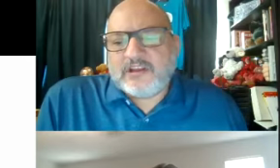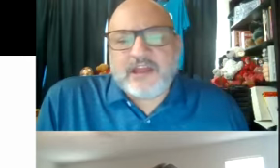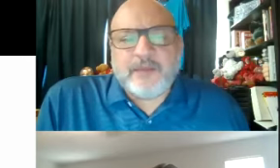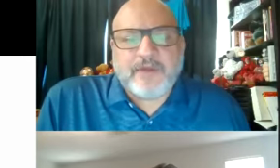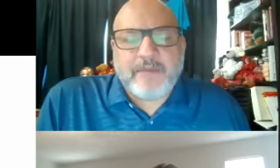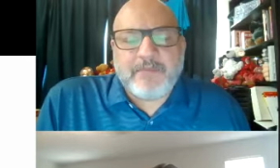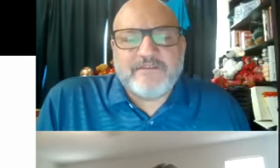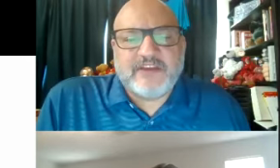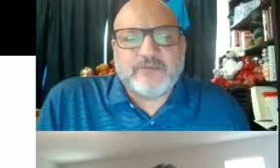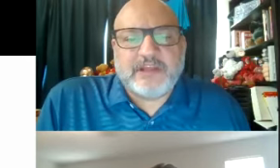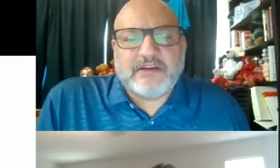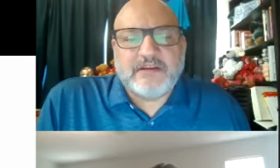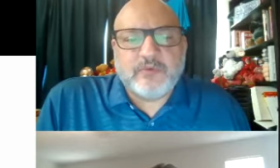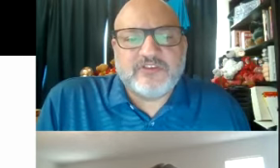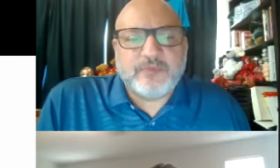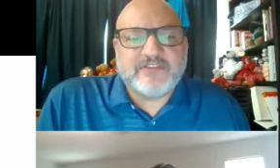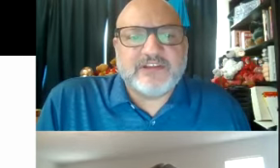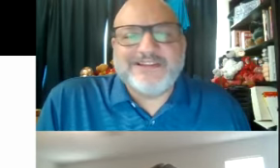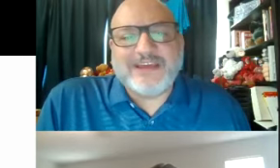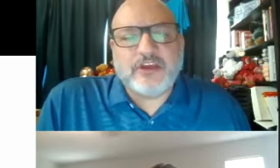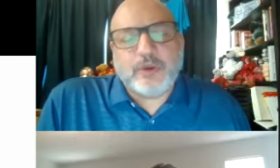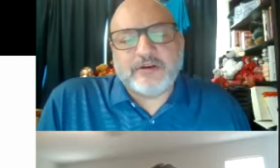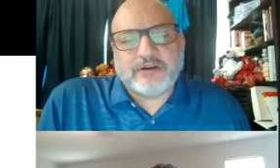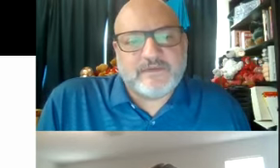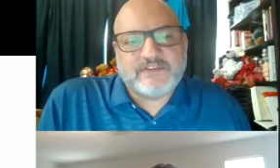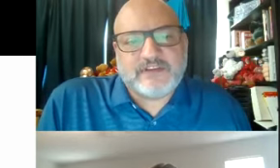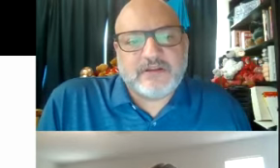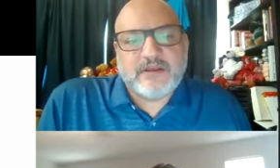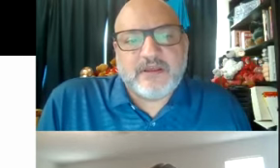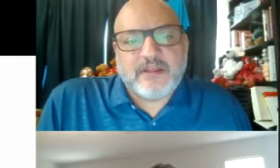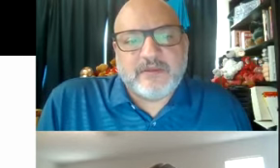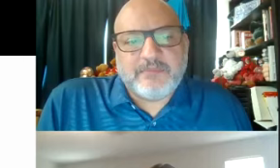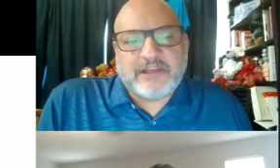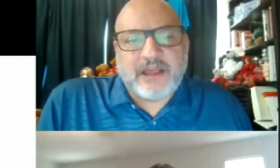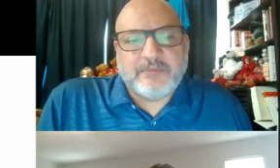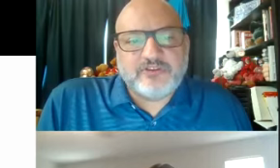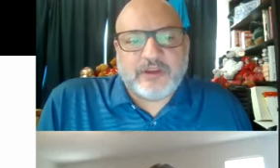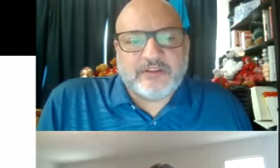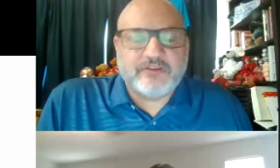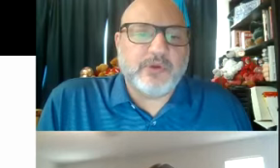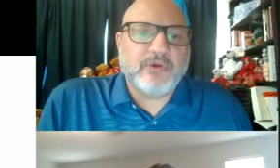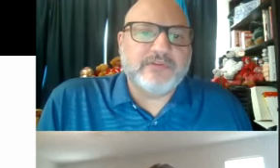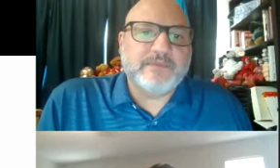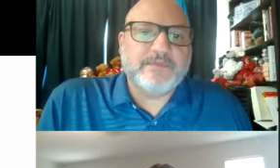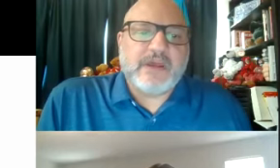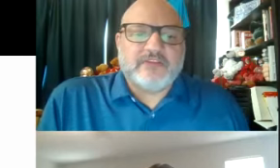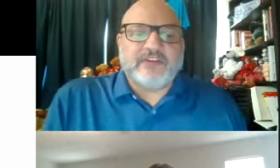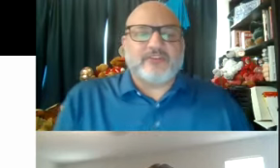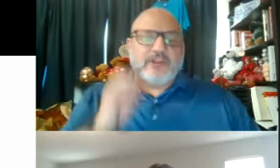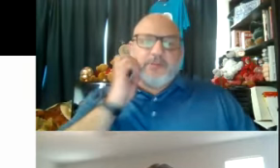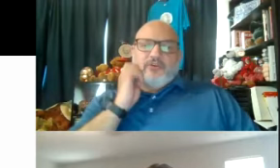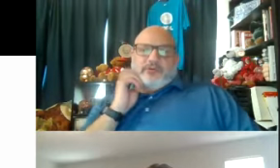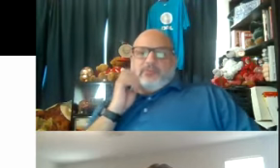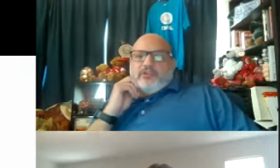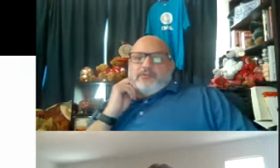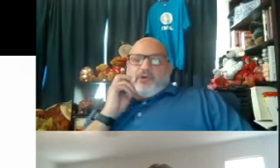is going to line up on that metaphase plate, which is basically the equator of the cell, the midline between the two poles. So that's